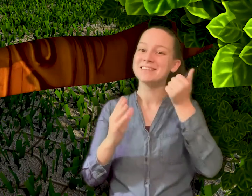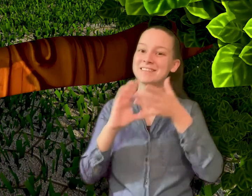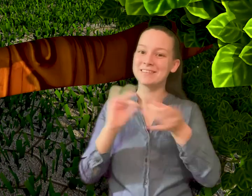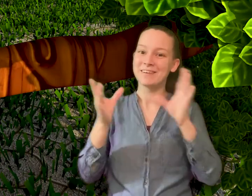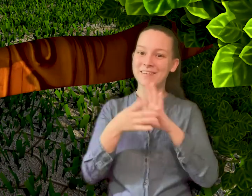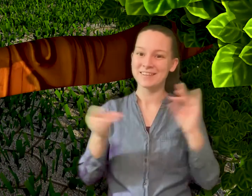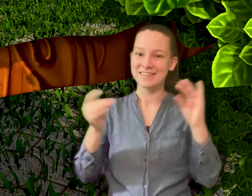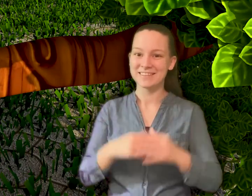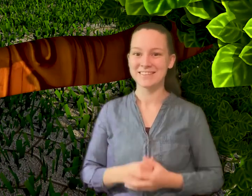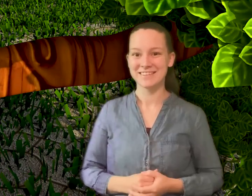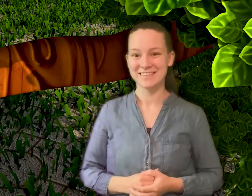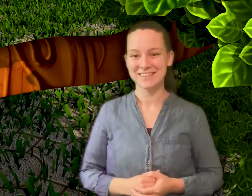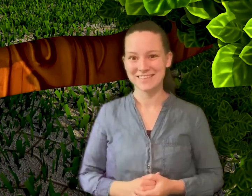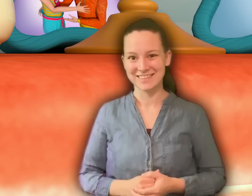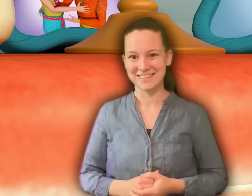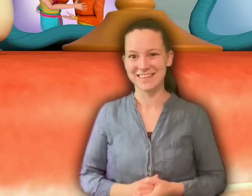me the best